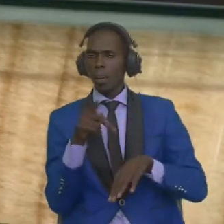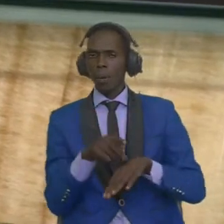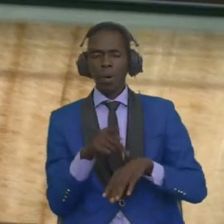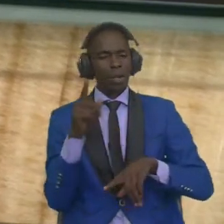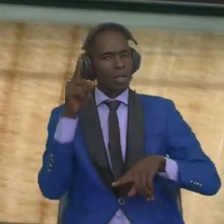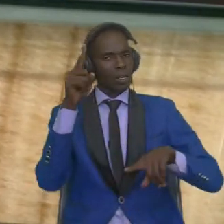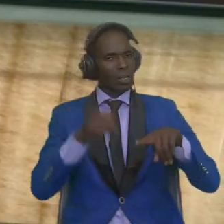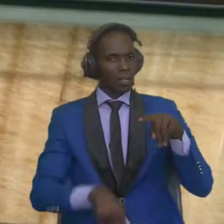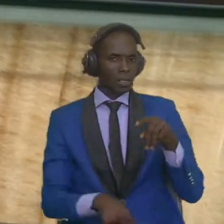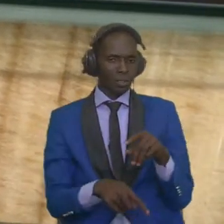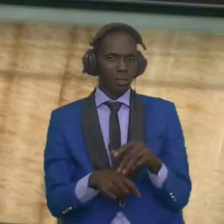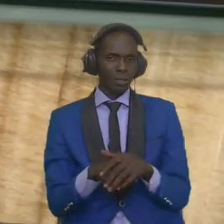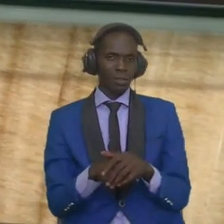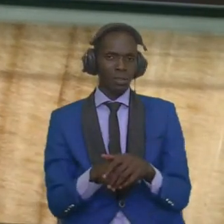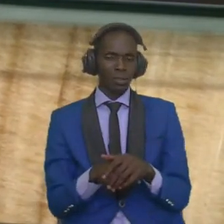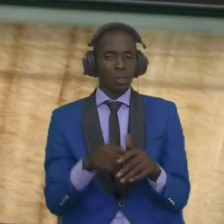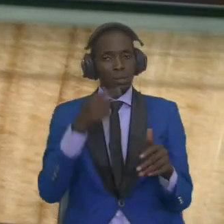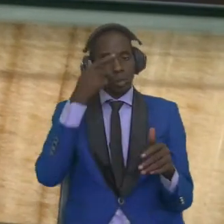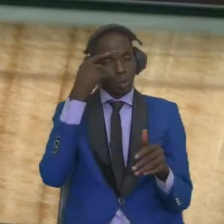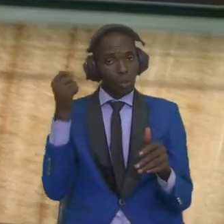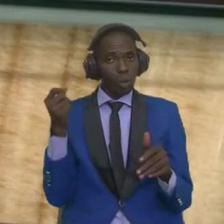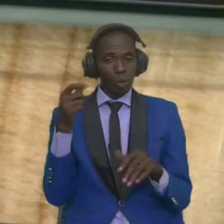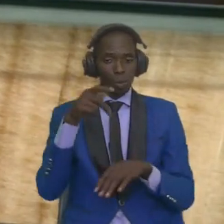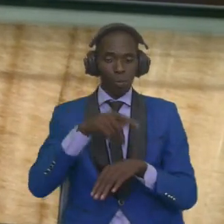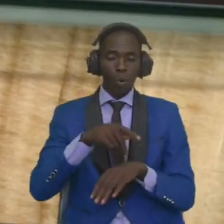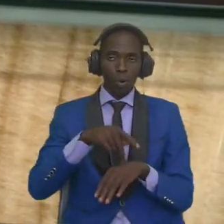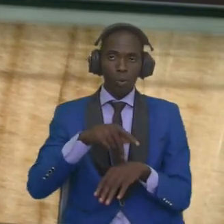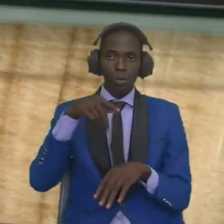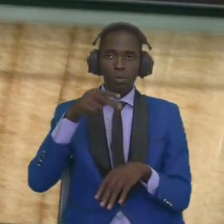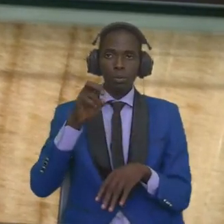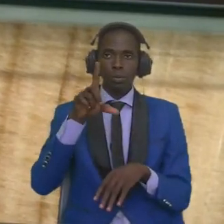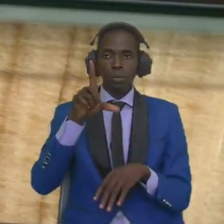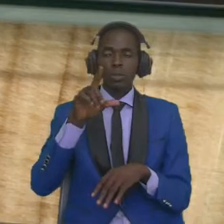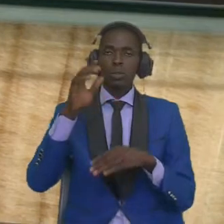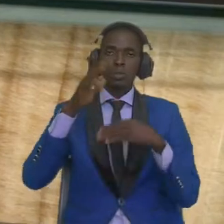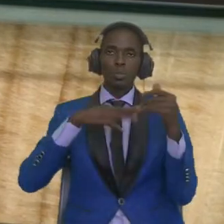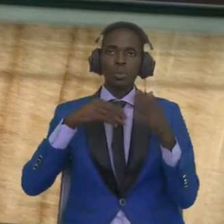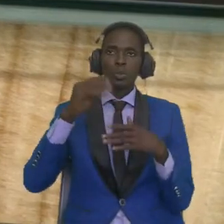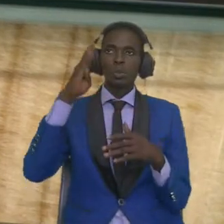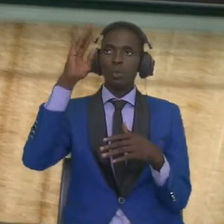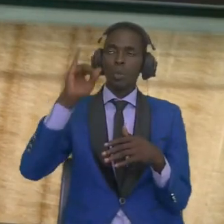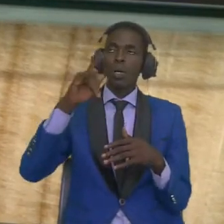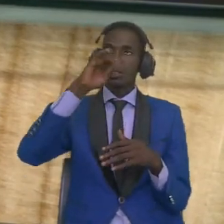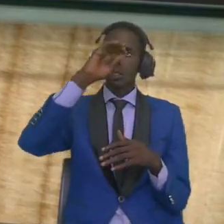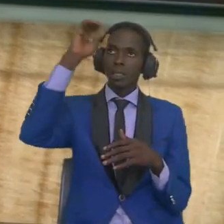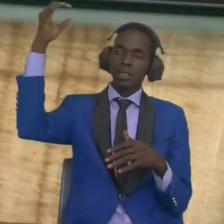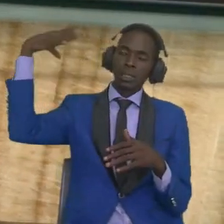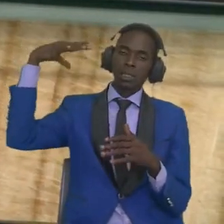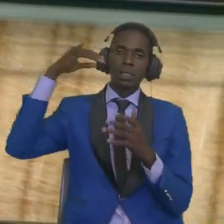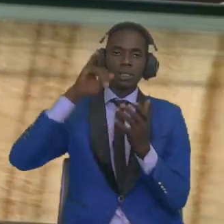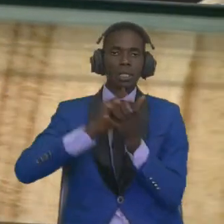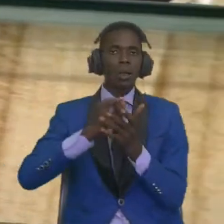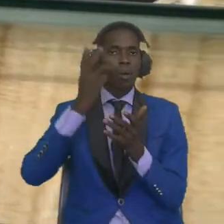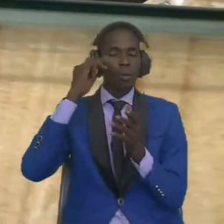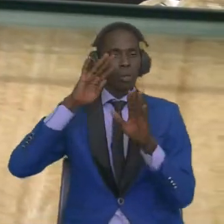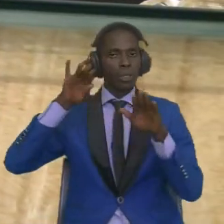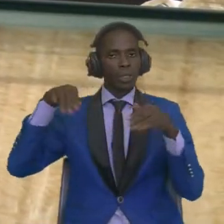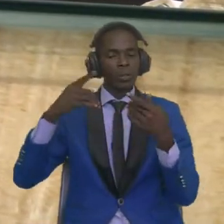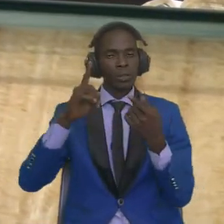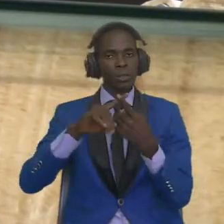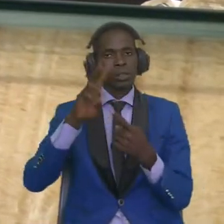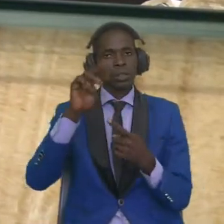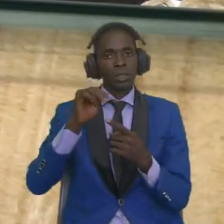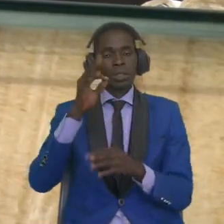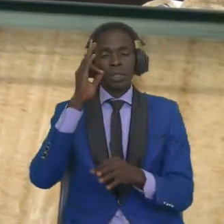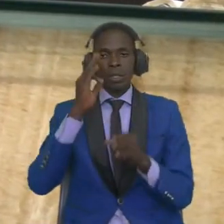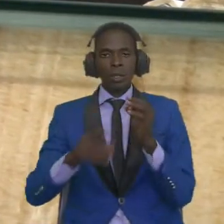cannot. He built by grace, according to the grace that was given unto me. If you are